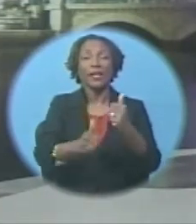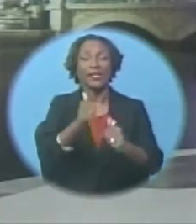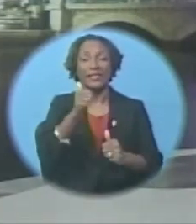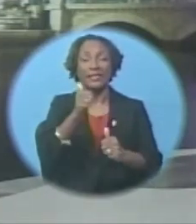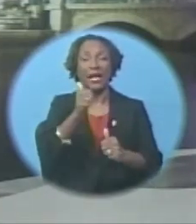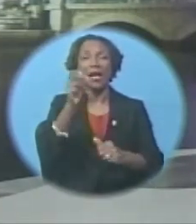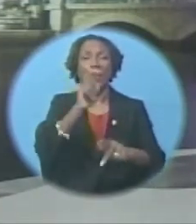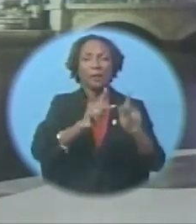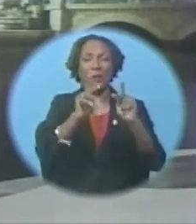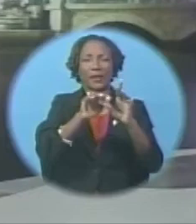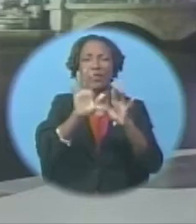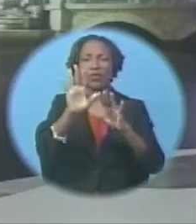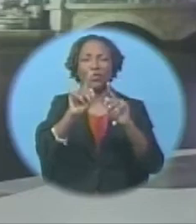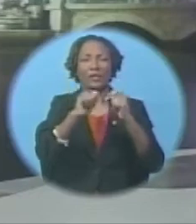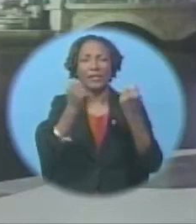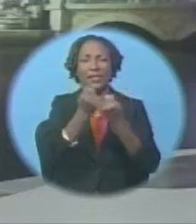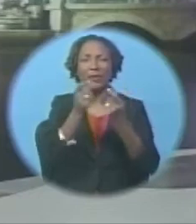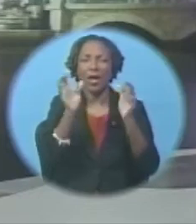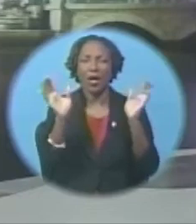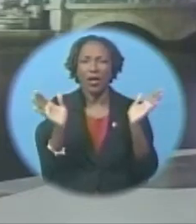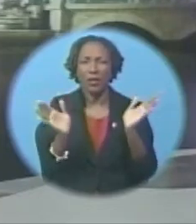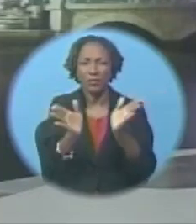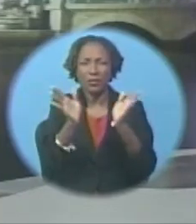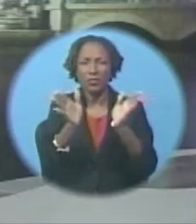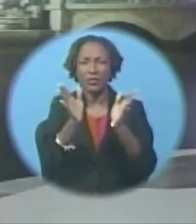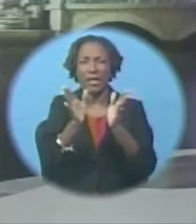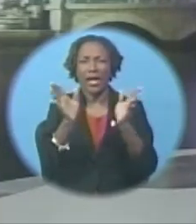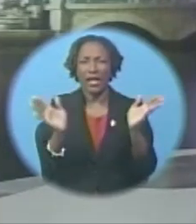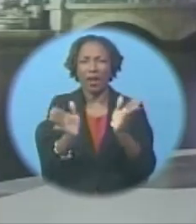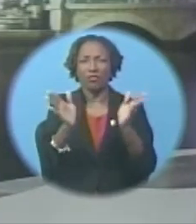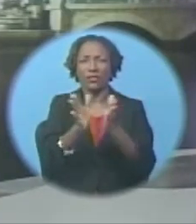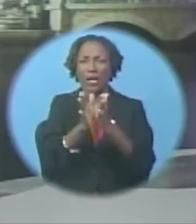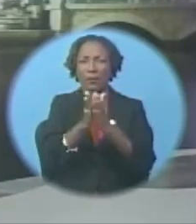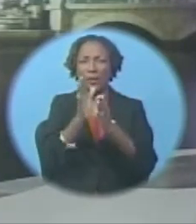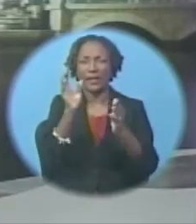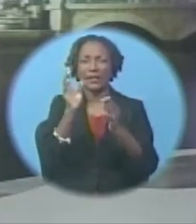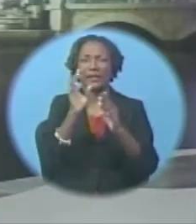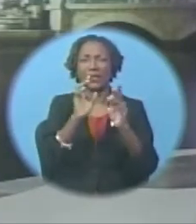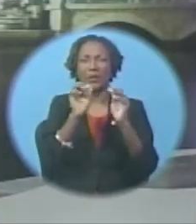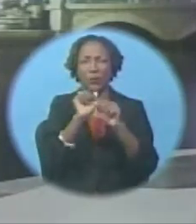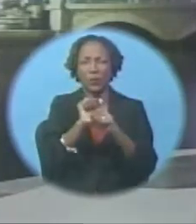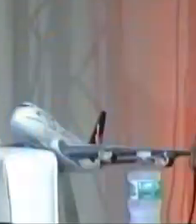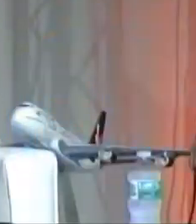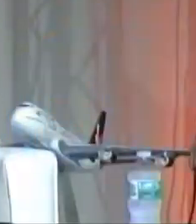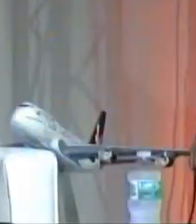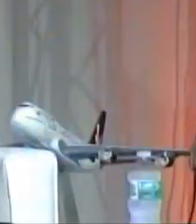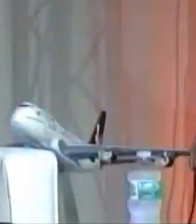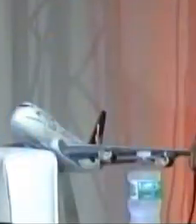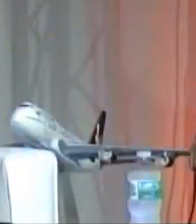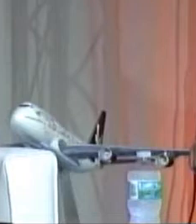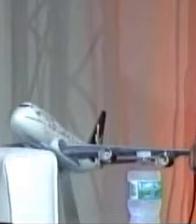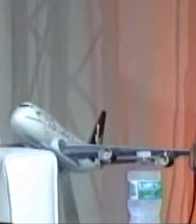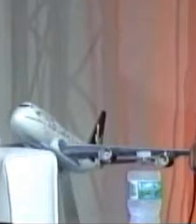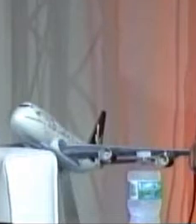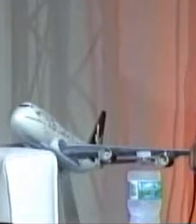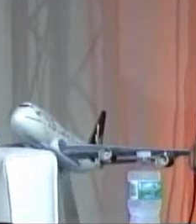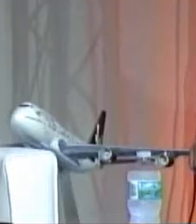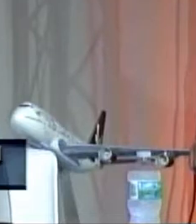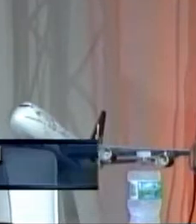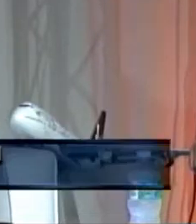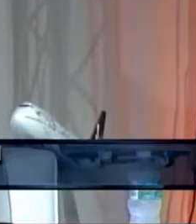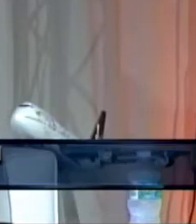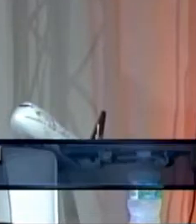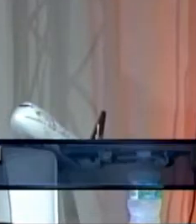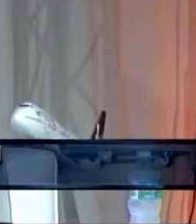to constantly encourage and praise workers where it is due rather than criticize. But I think a lot of